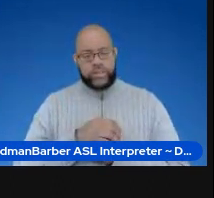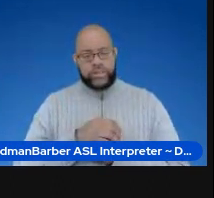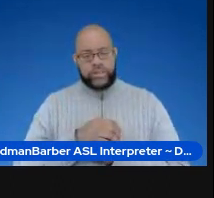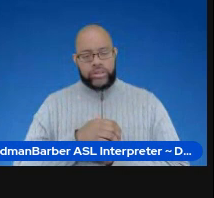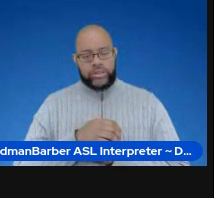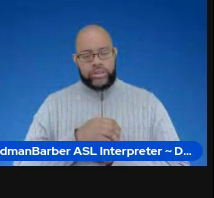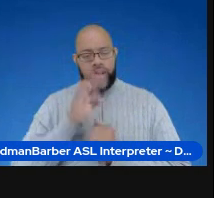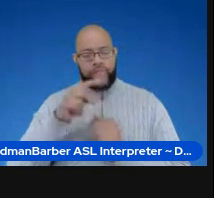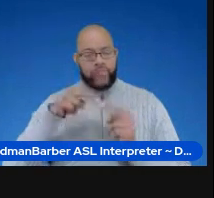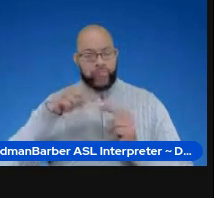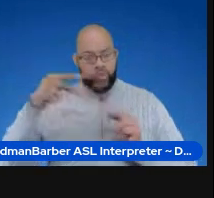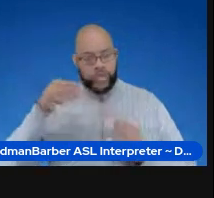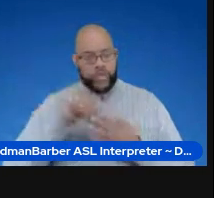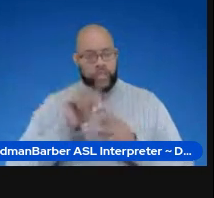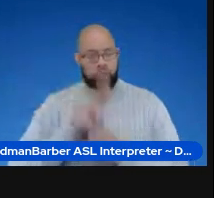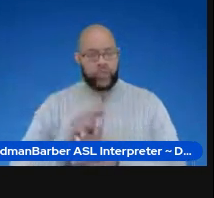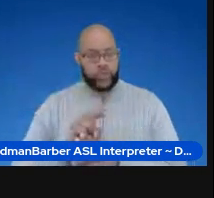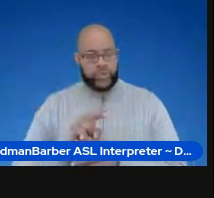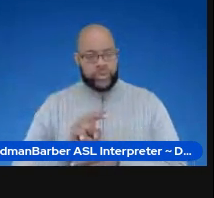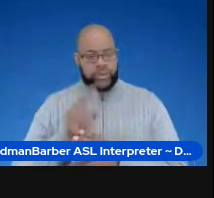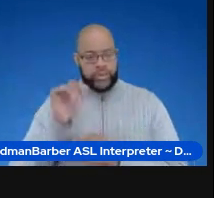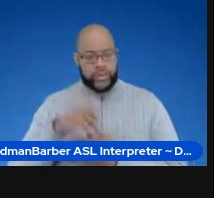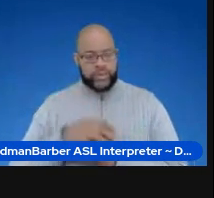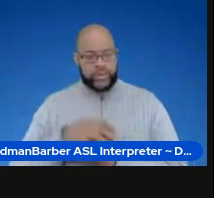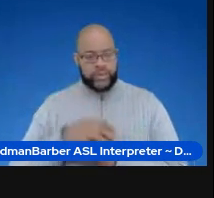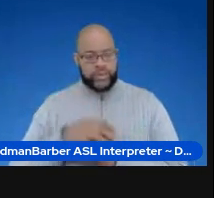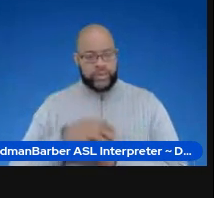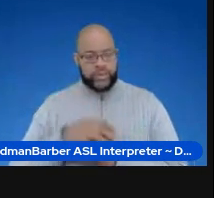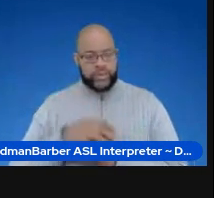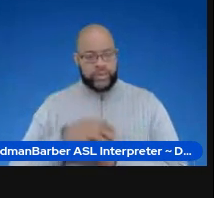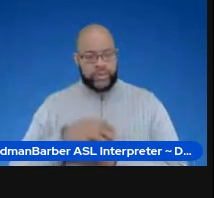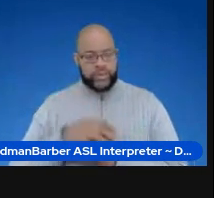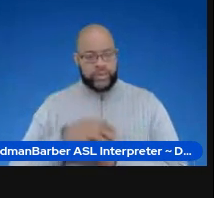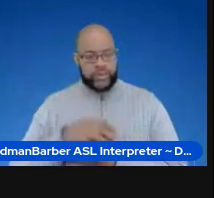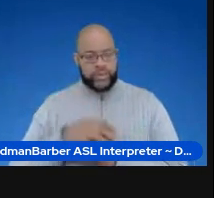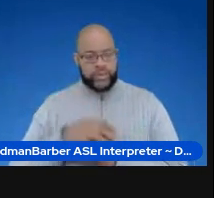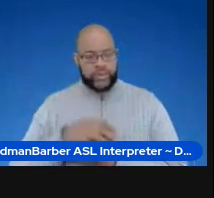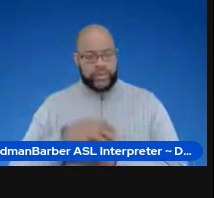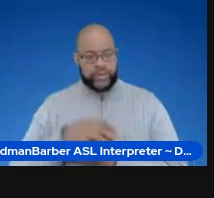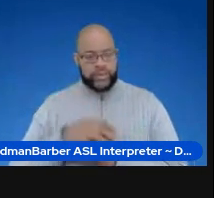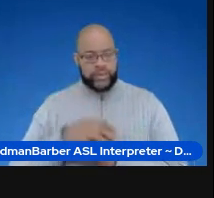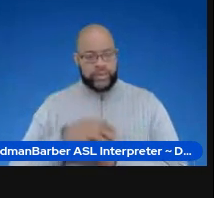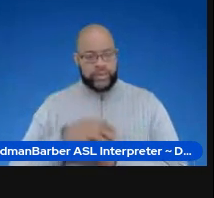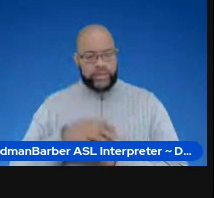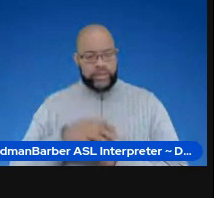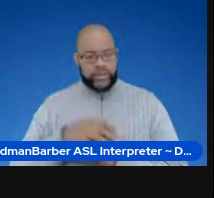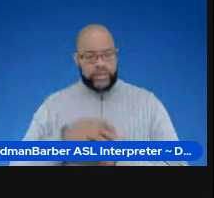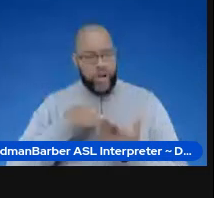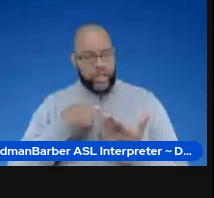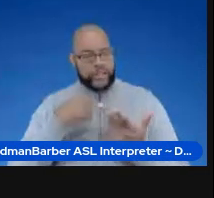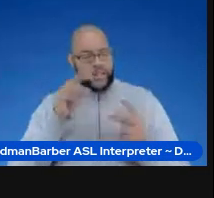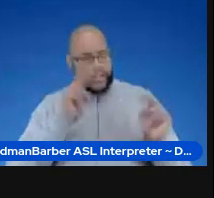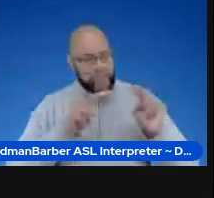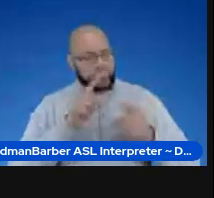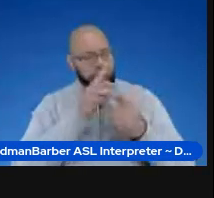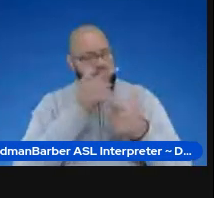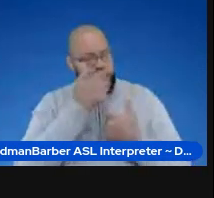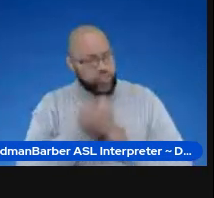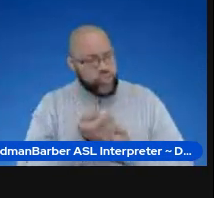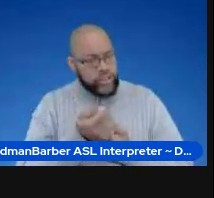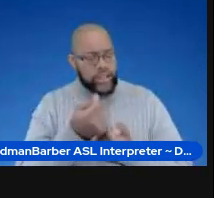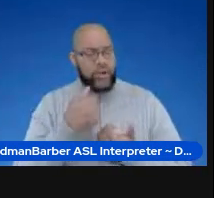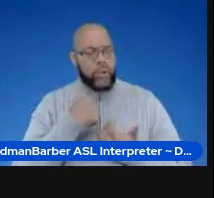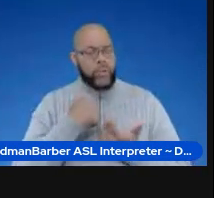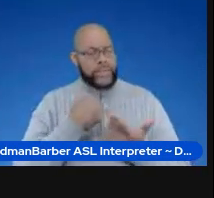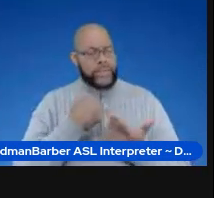proteins that are used in vaccine development. So of course, this really got our sparks flying. We're like, okay, we're onto something good.